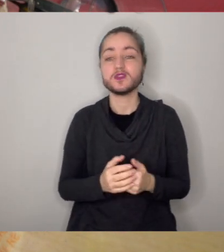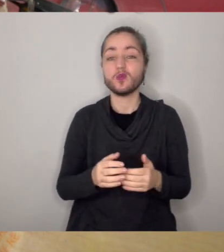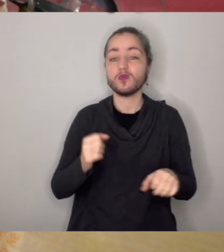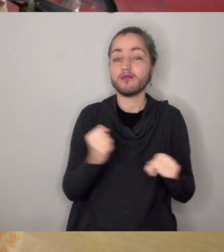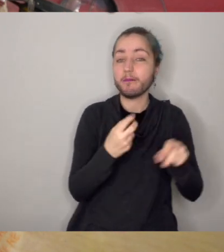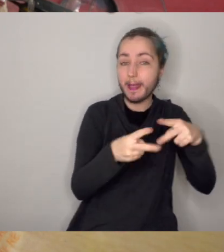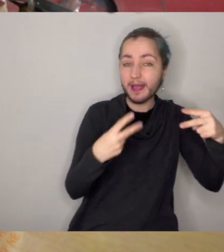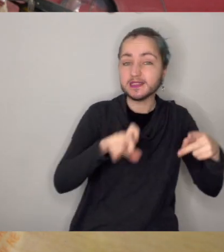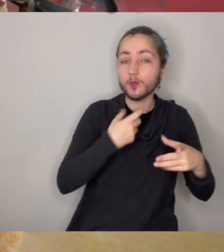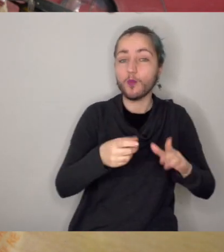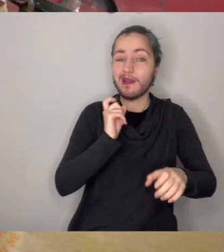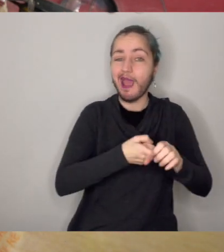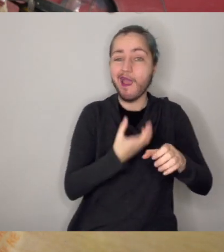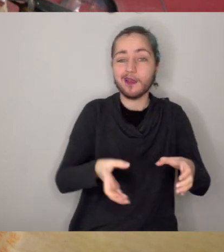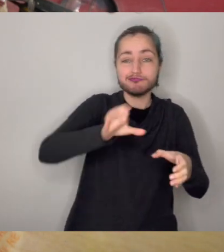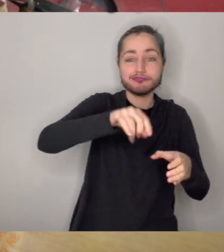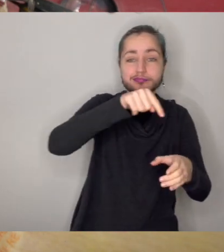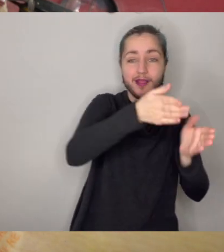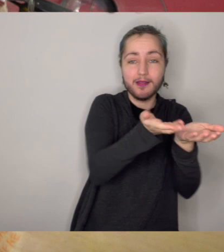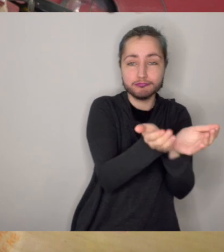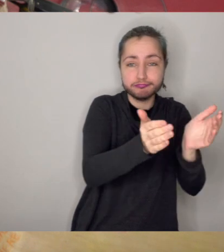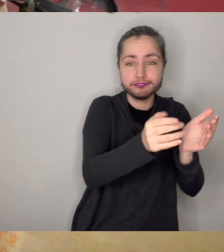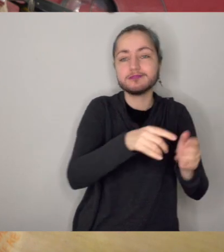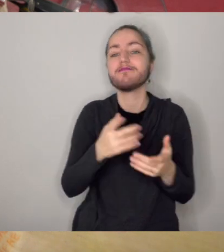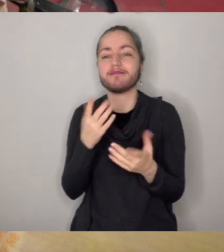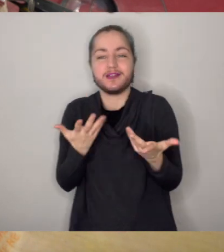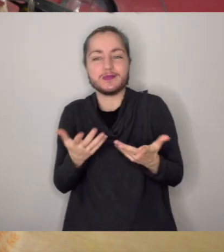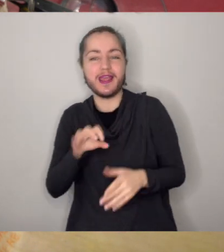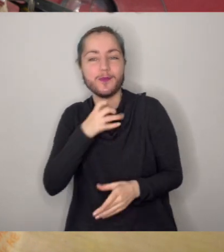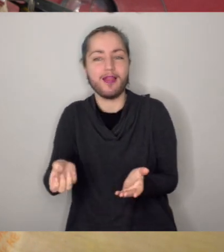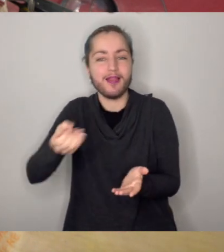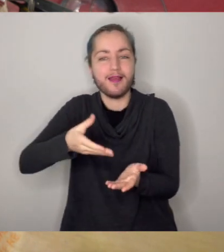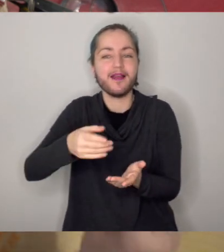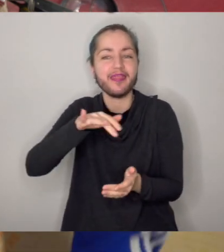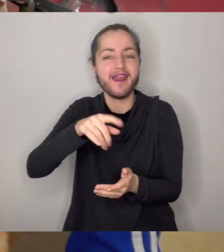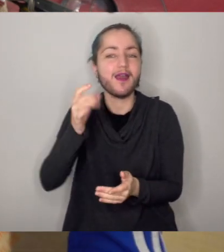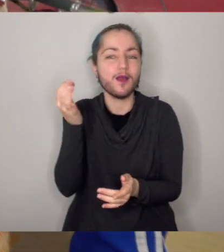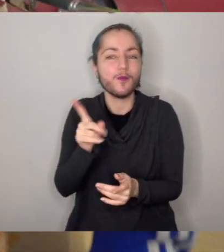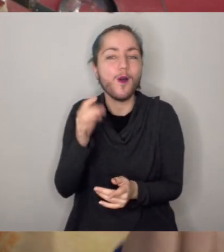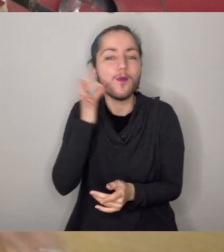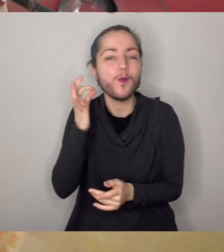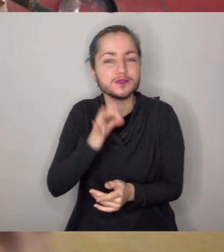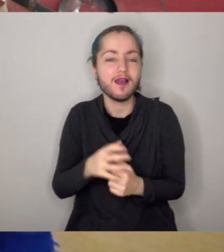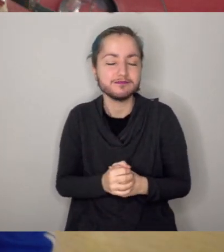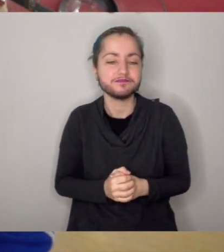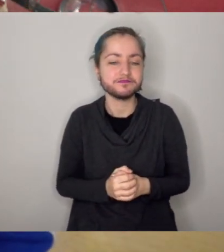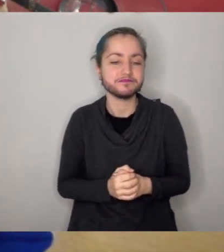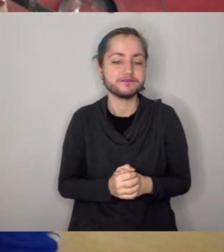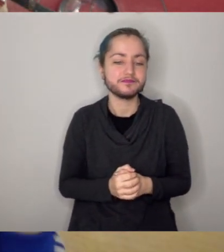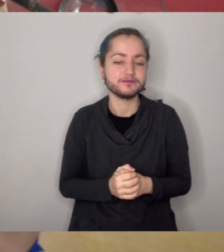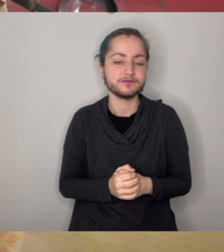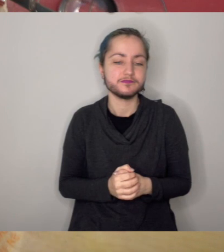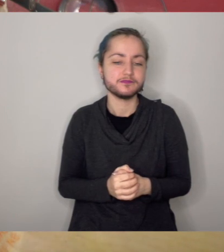middle where you would usually put an egg if you were making pasta, but today it's going to be water. And